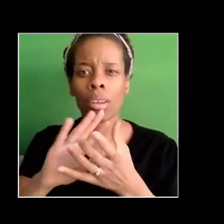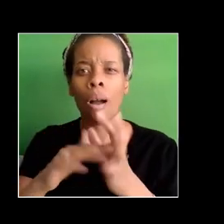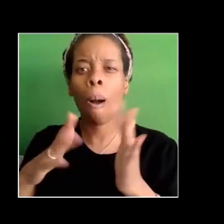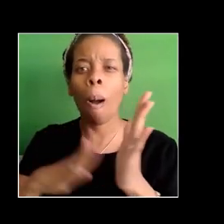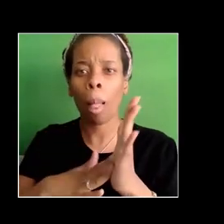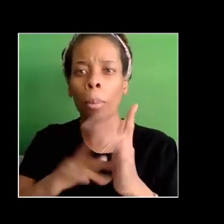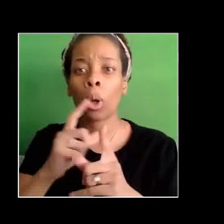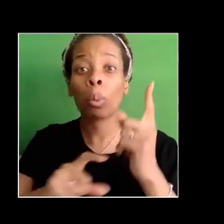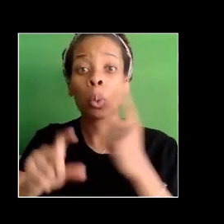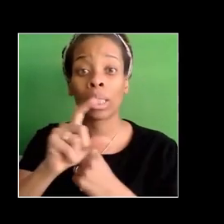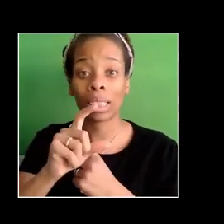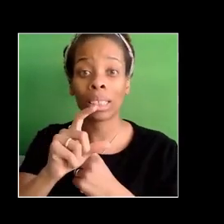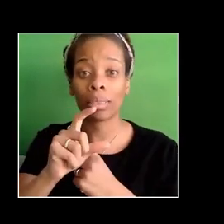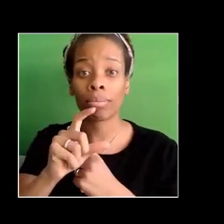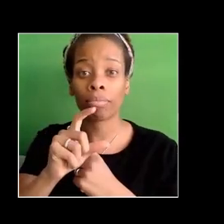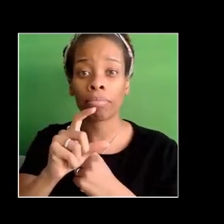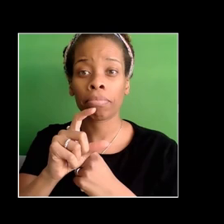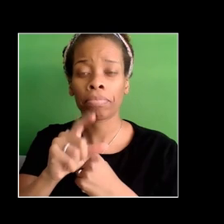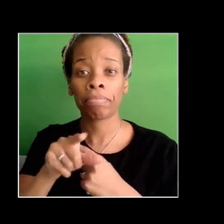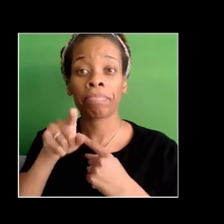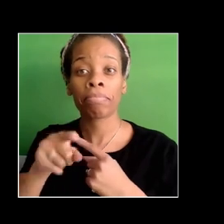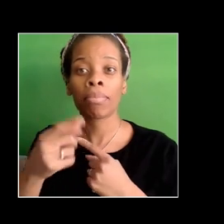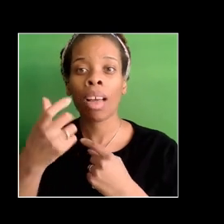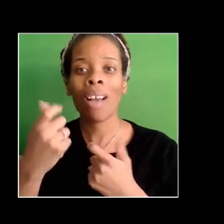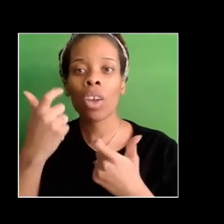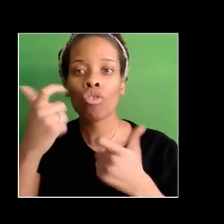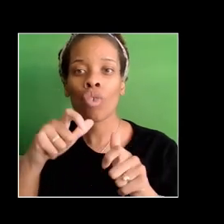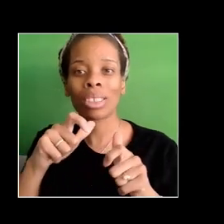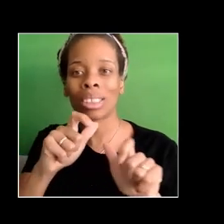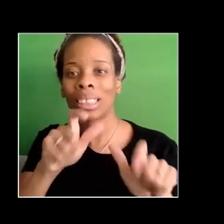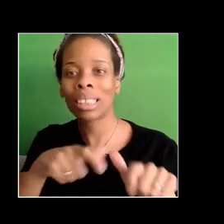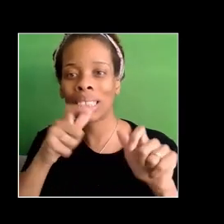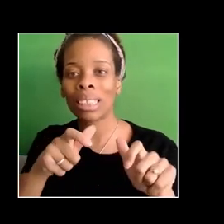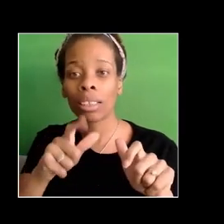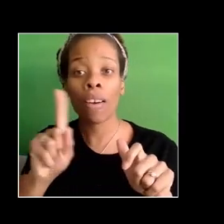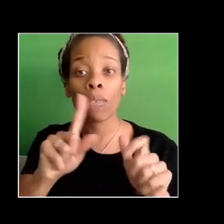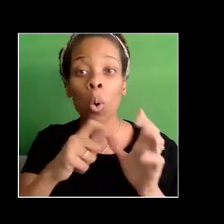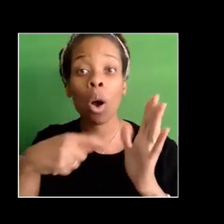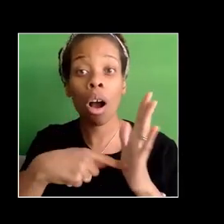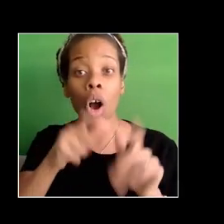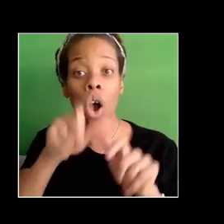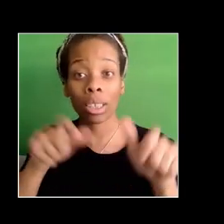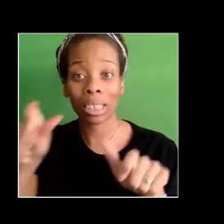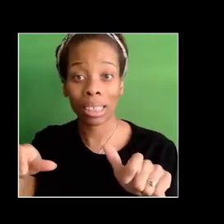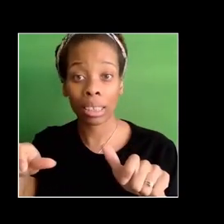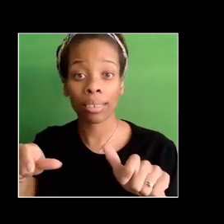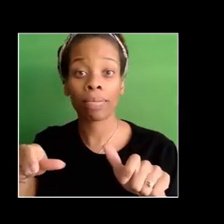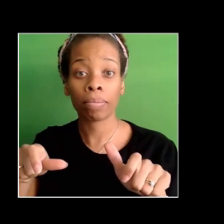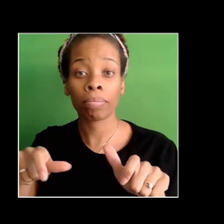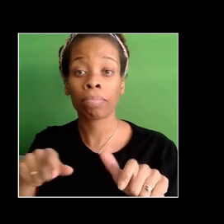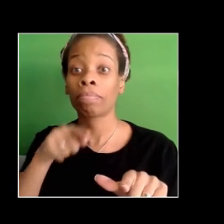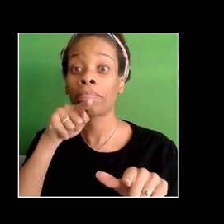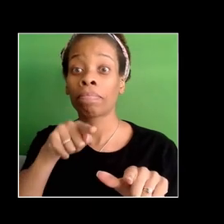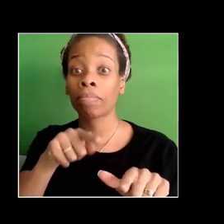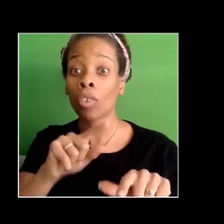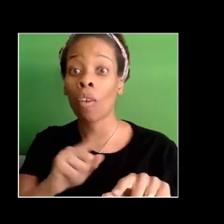It has an acclaimed residency programme for artists. It also, and importantly for tonight, staged the first solo